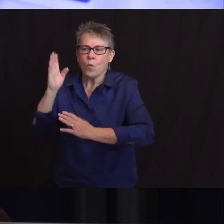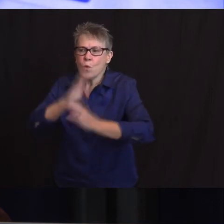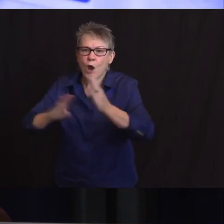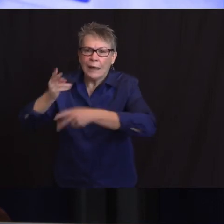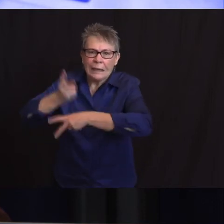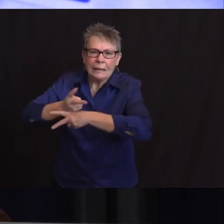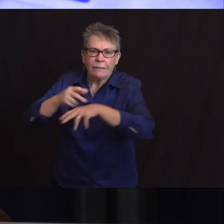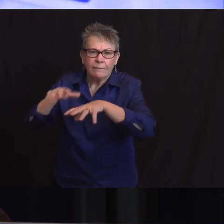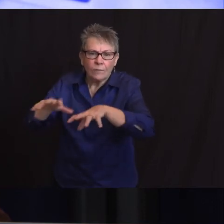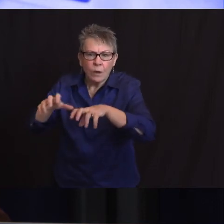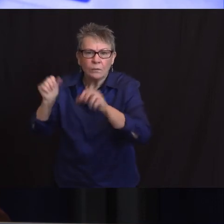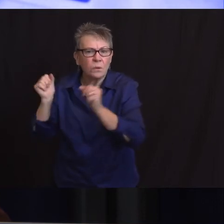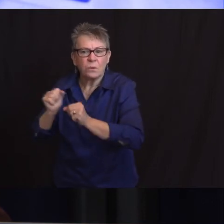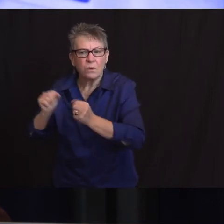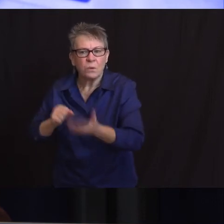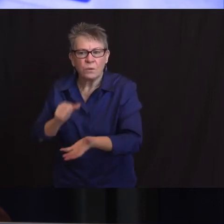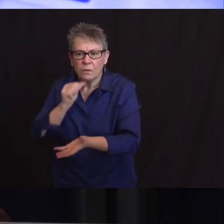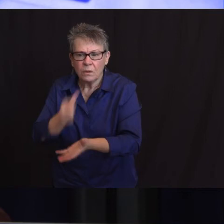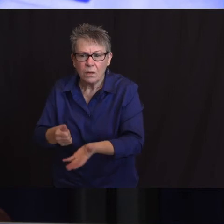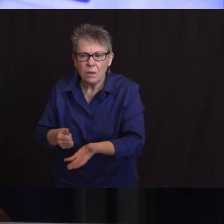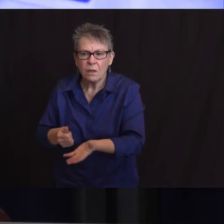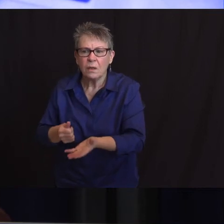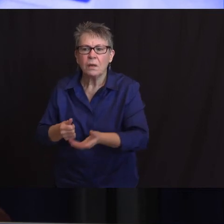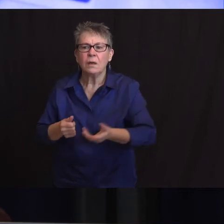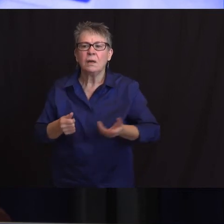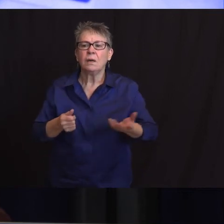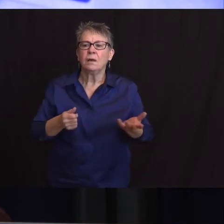closer to where individuals live.